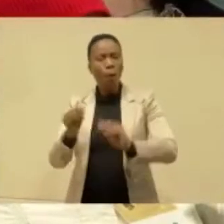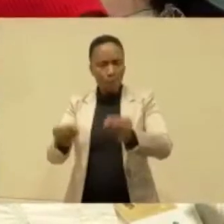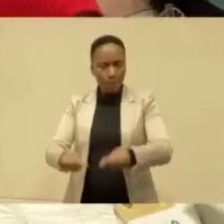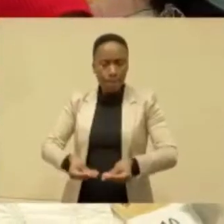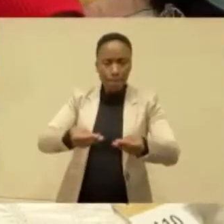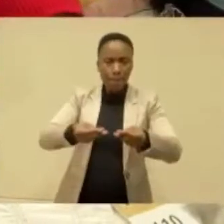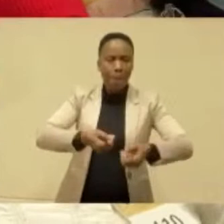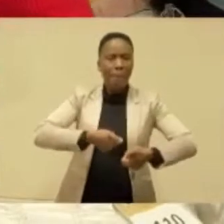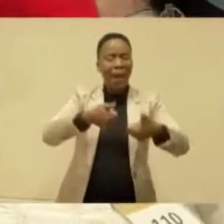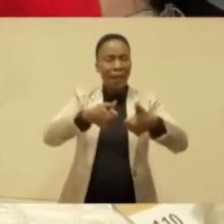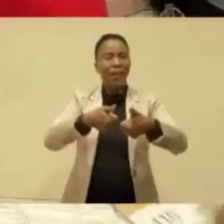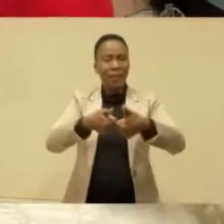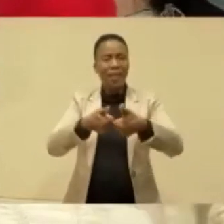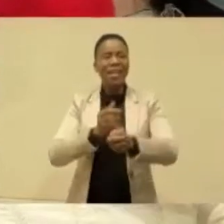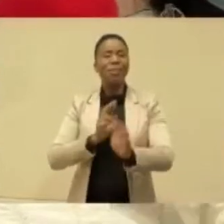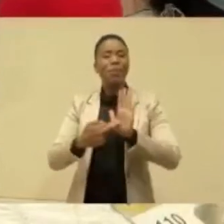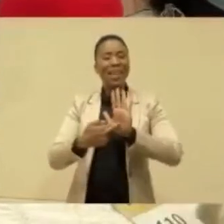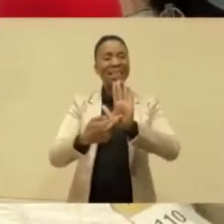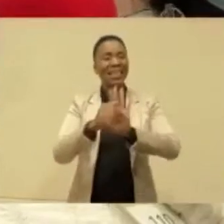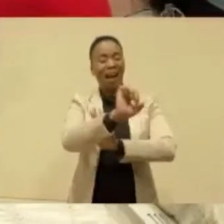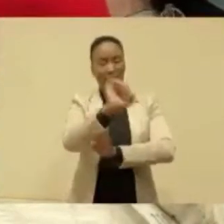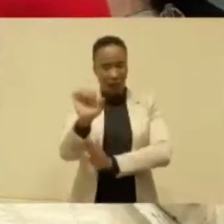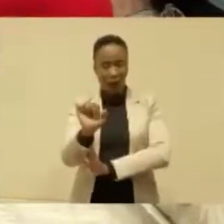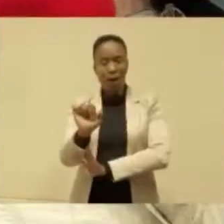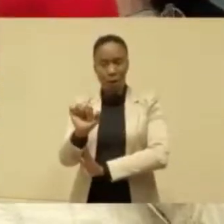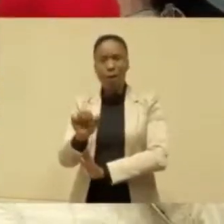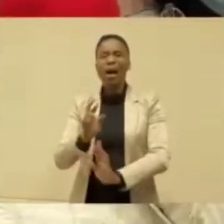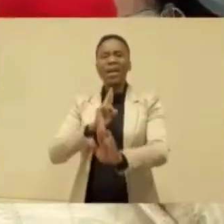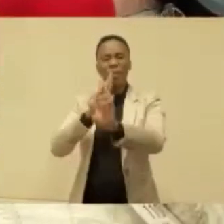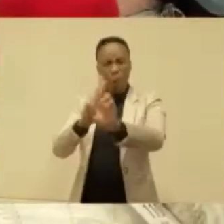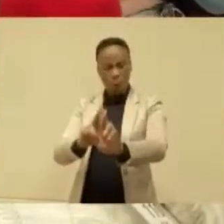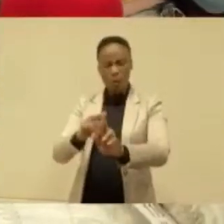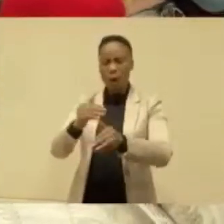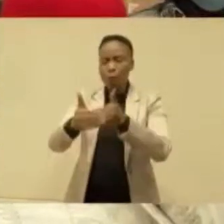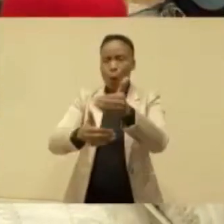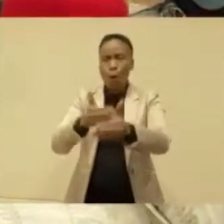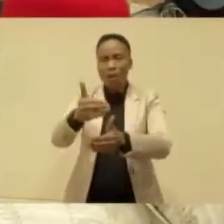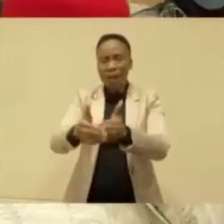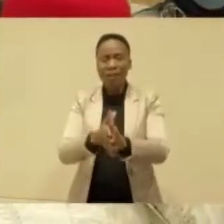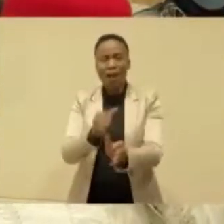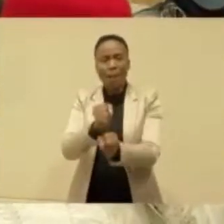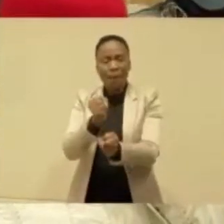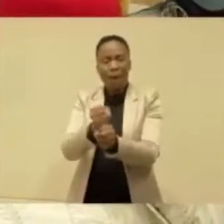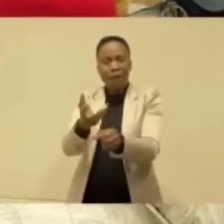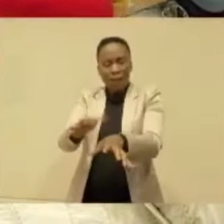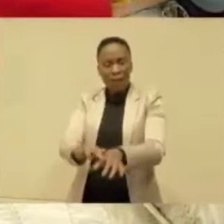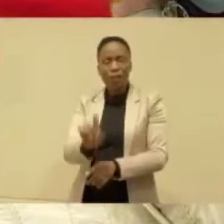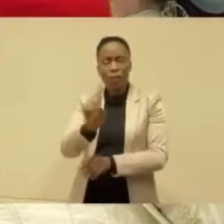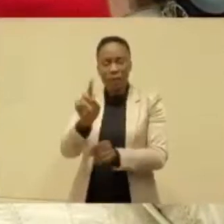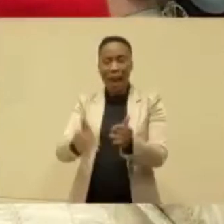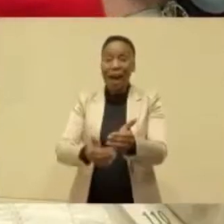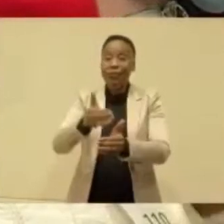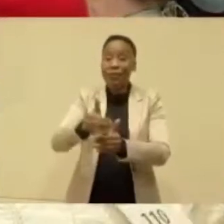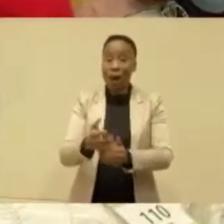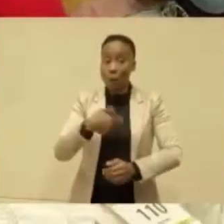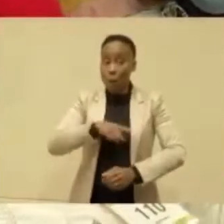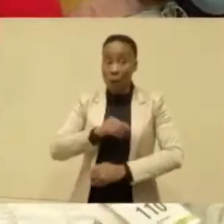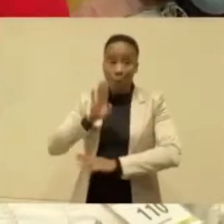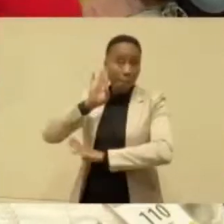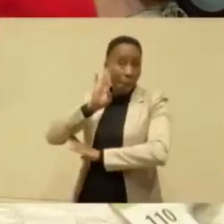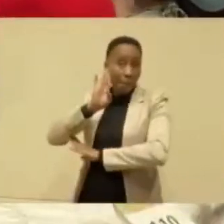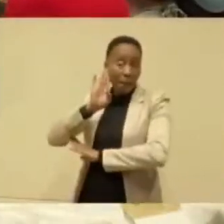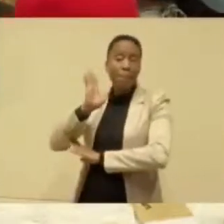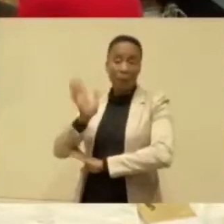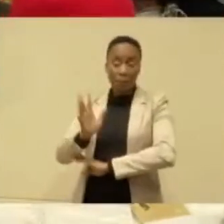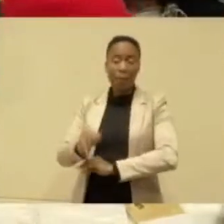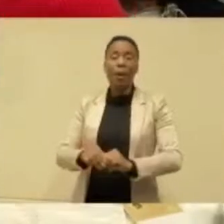back to you to report back on what progress have been made after we have listened to the issues